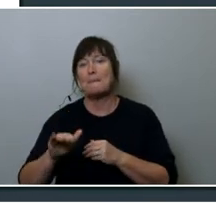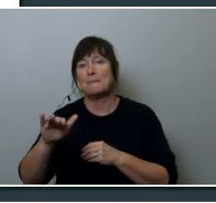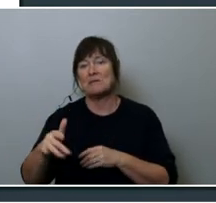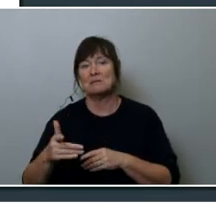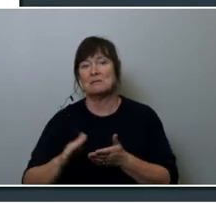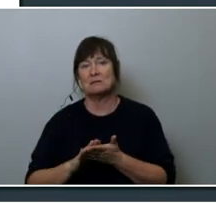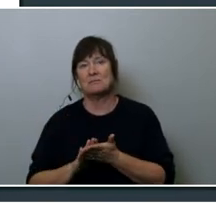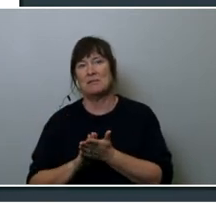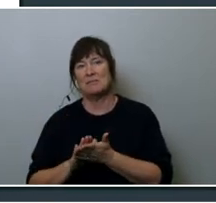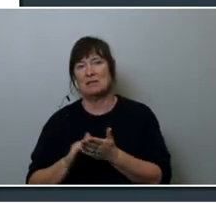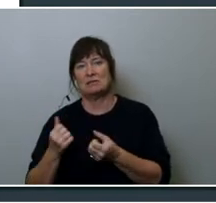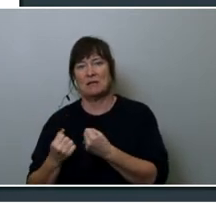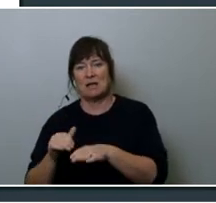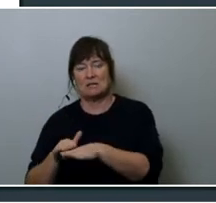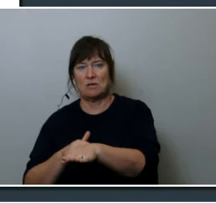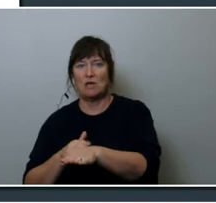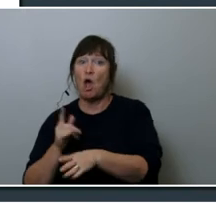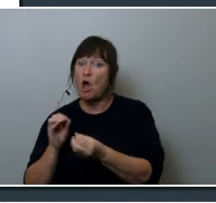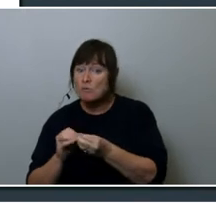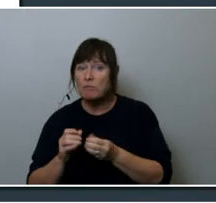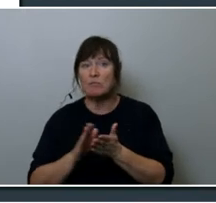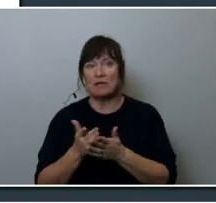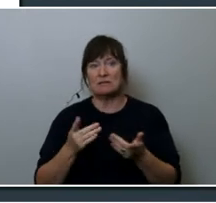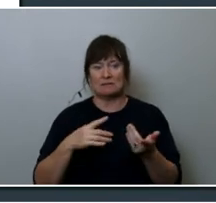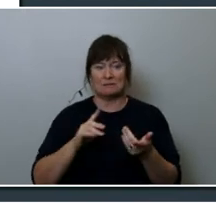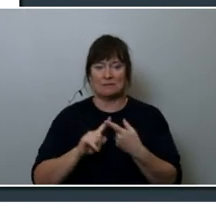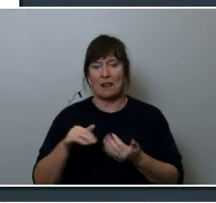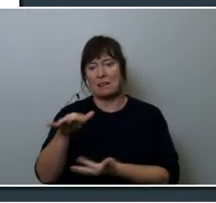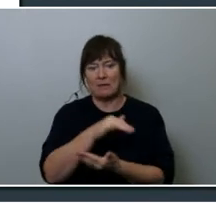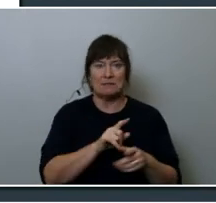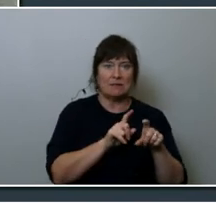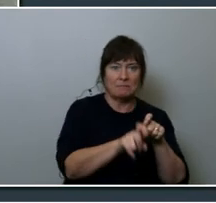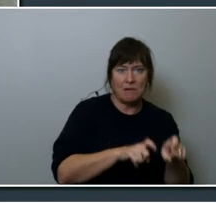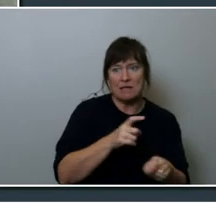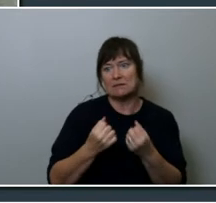problem with the speed bumps is they don't separate the cyclists from cars.